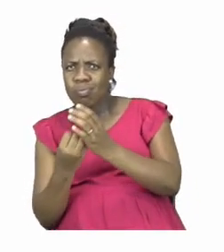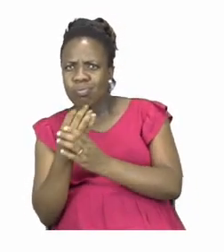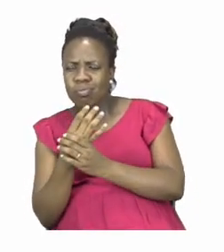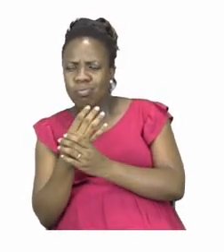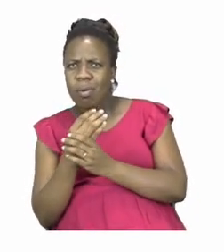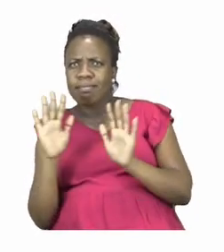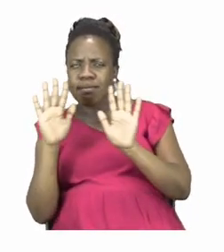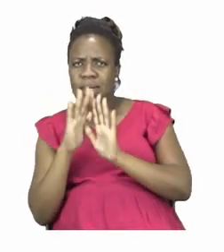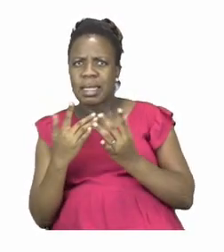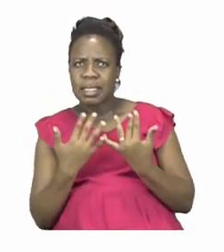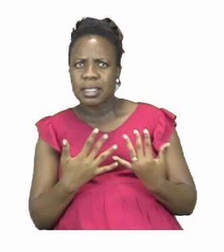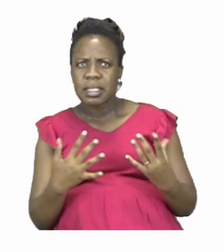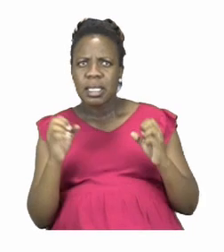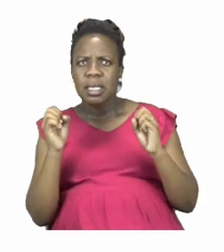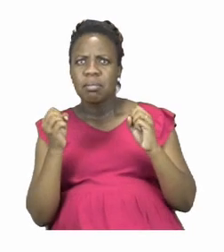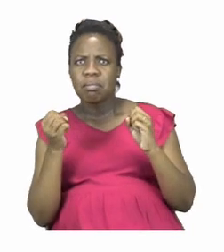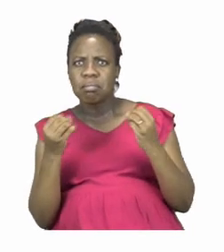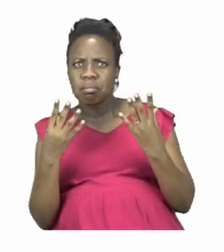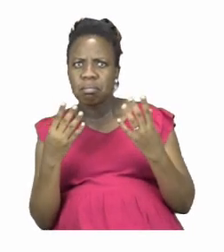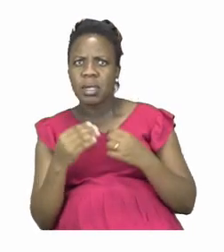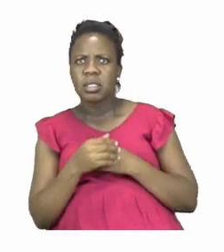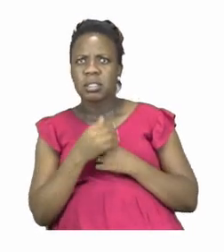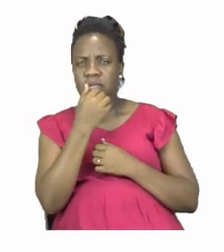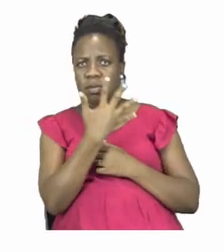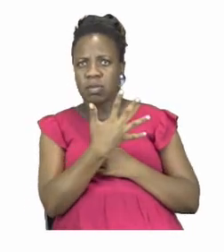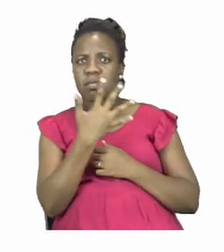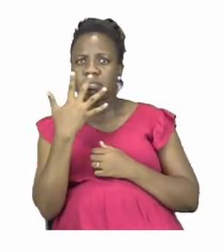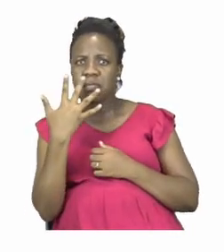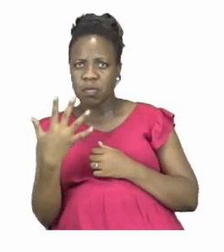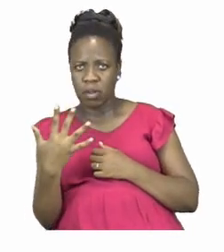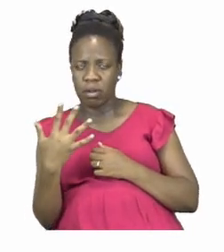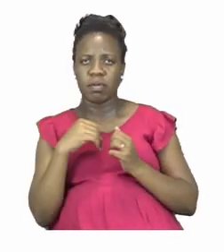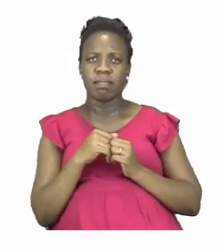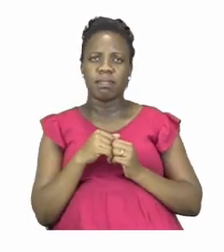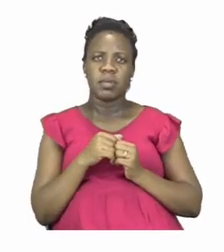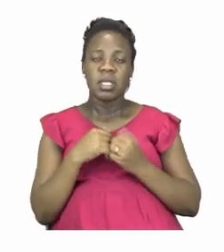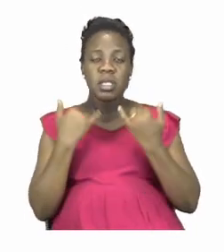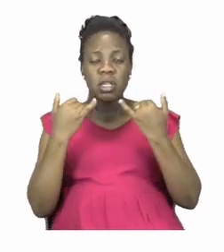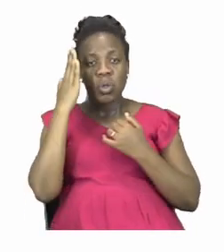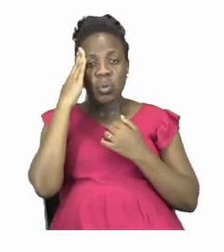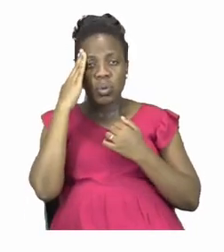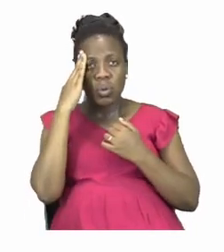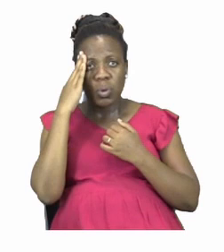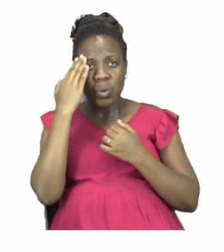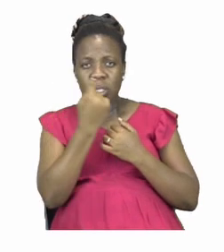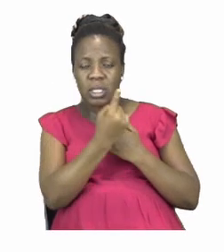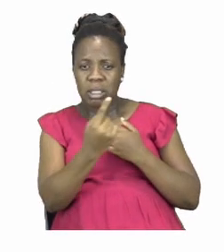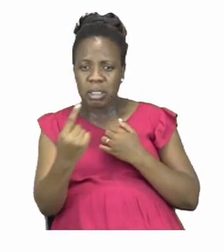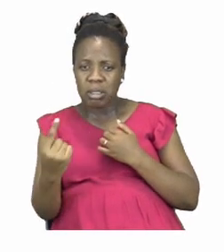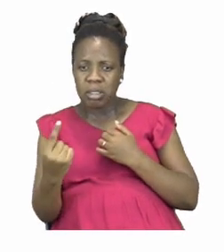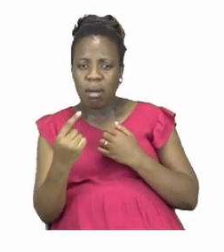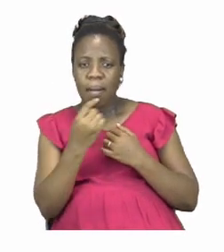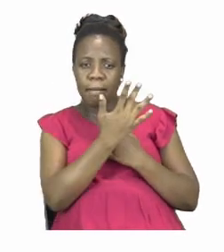species were planted, we have to go ahead and look at the questions and answer them. Now, boys and girls,